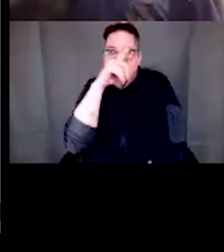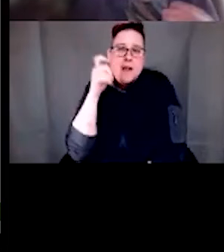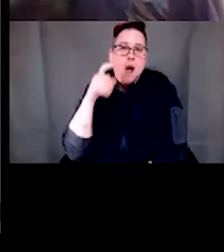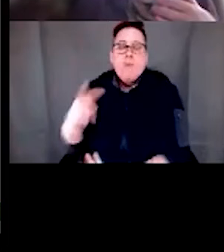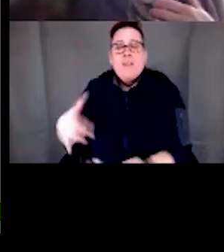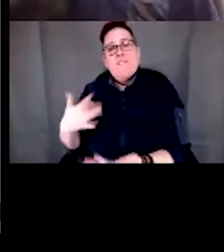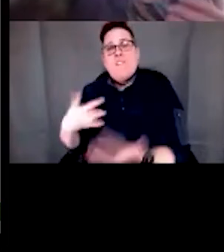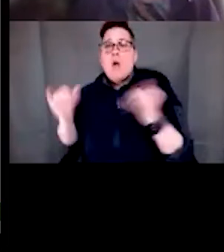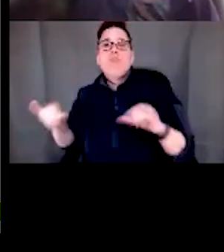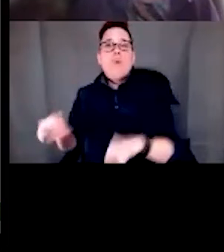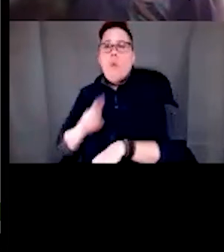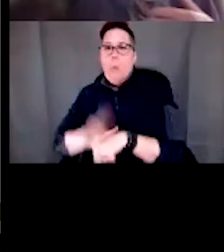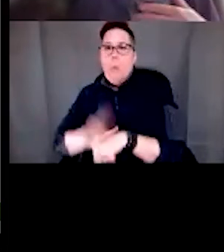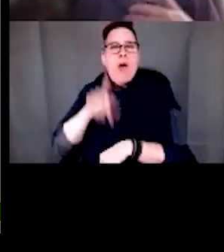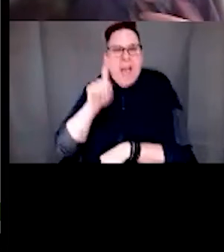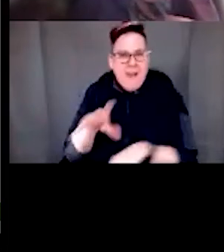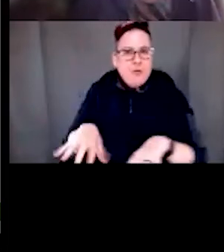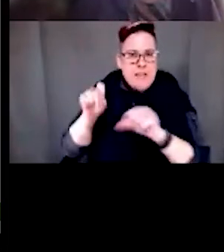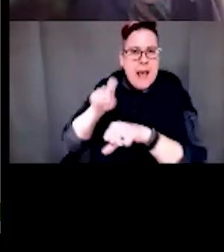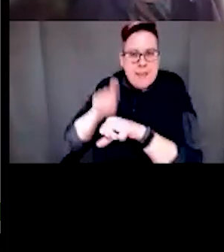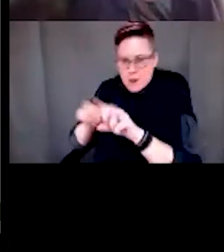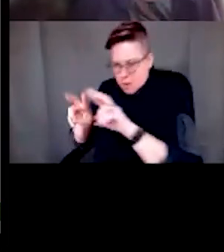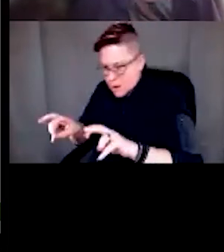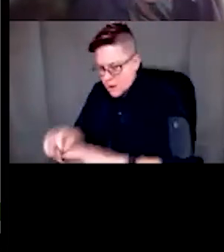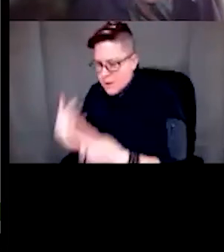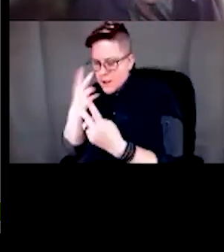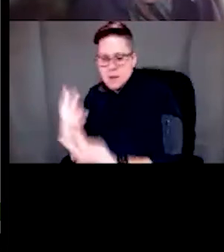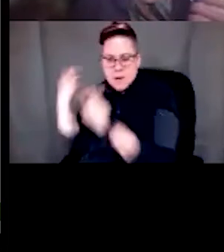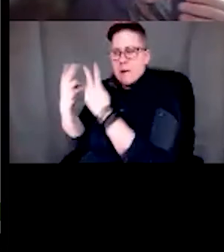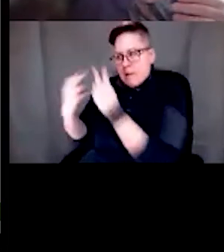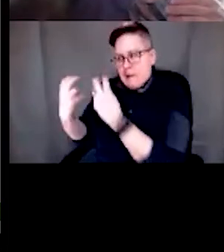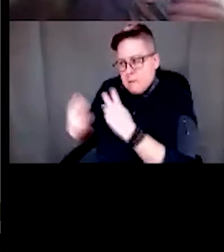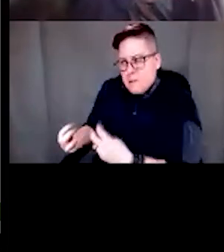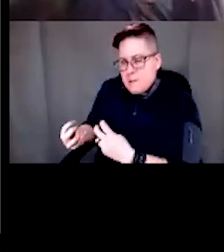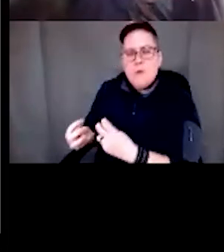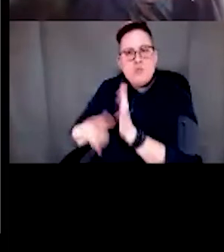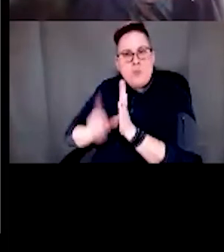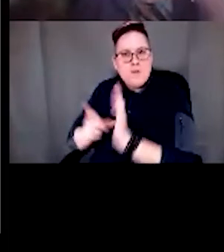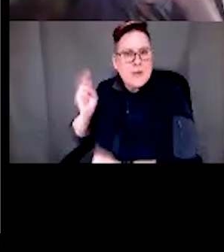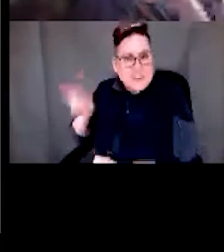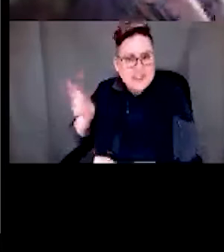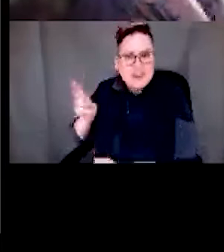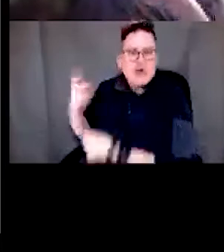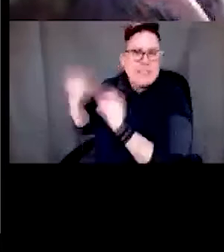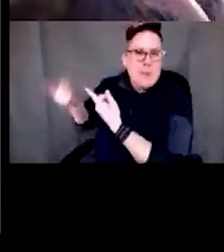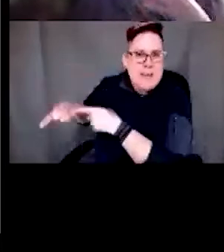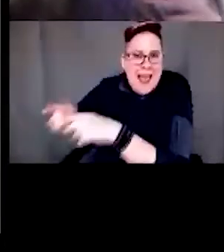So you have to spend the time to really review the history and the outcomes of that